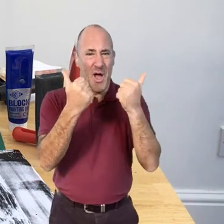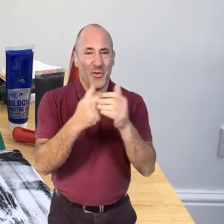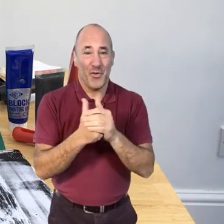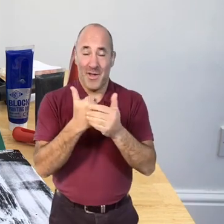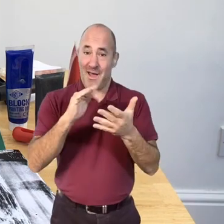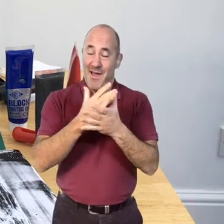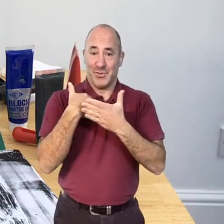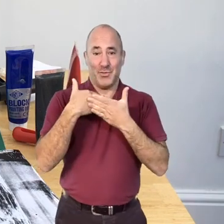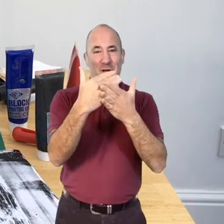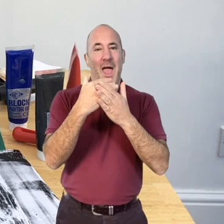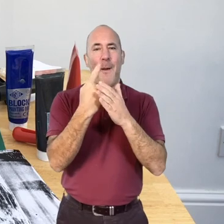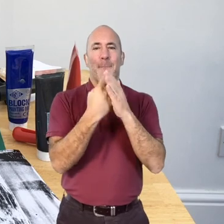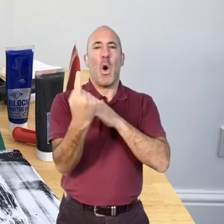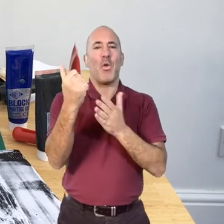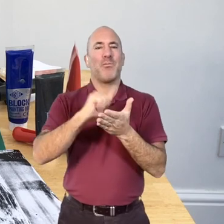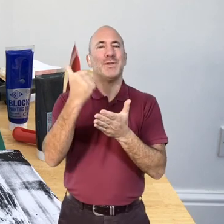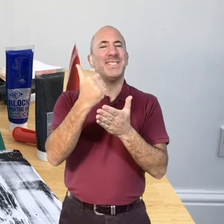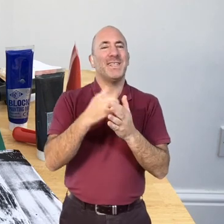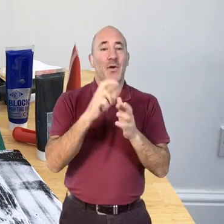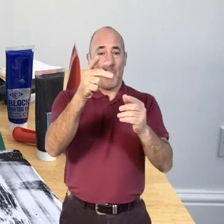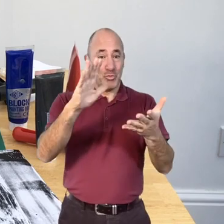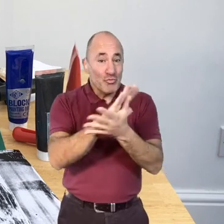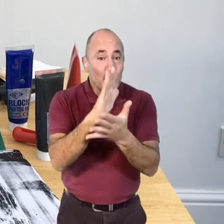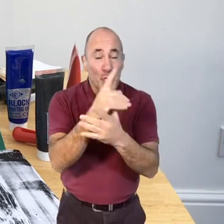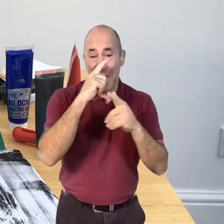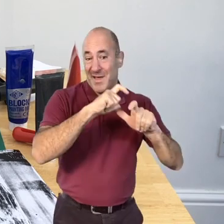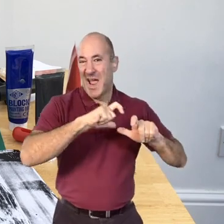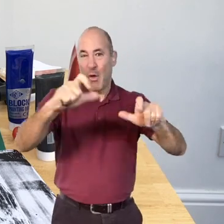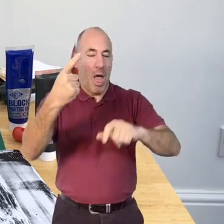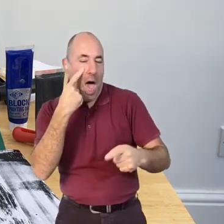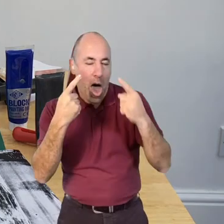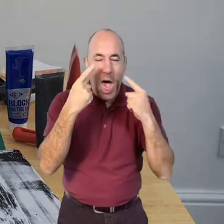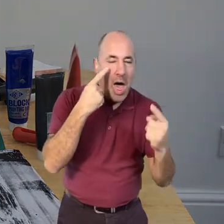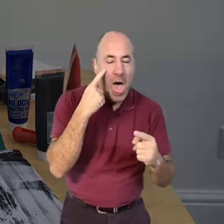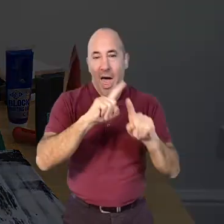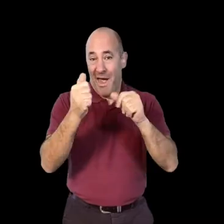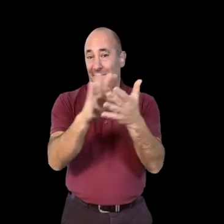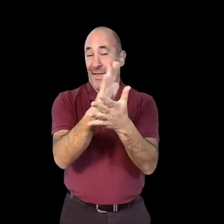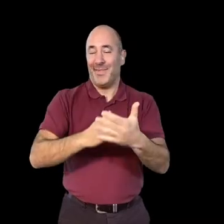sharing monoprinting with you. I hope you've enjoyed it and I hope you continue to experiment. Have fun.